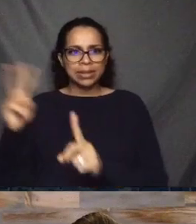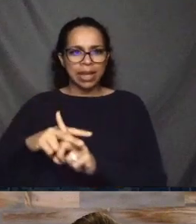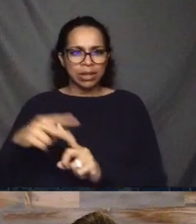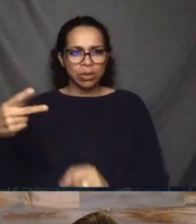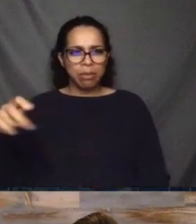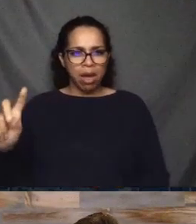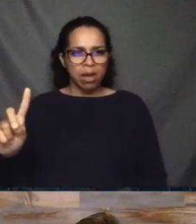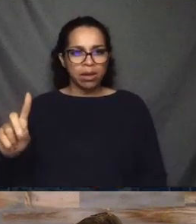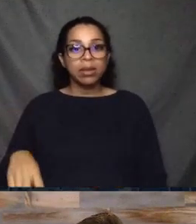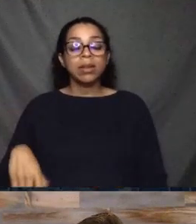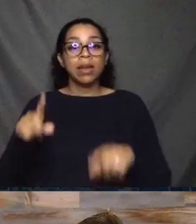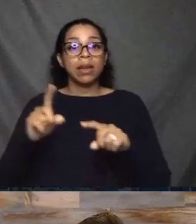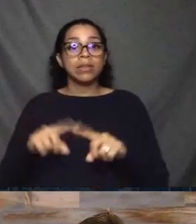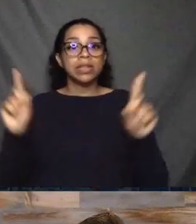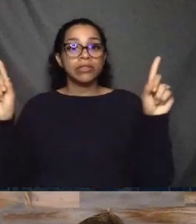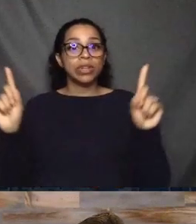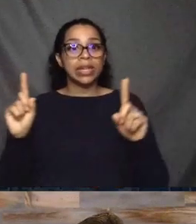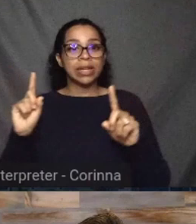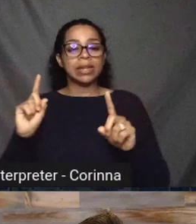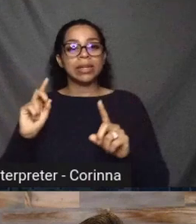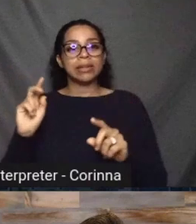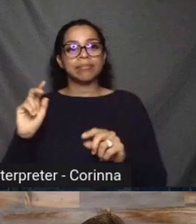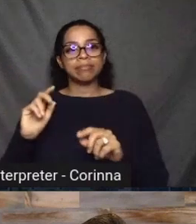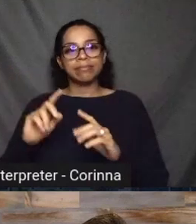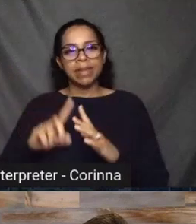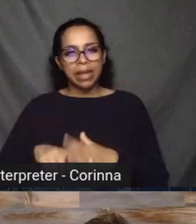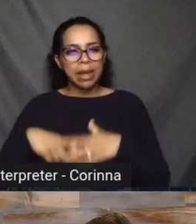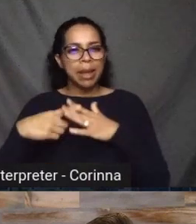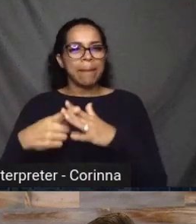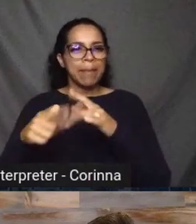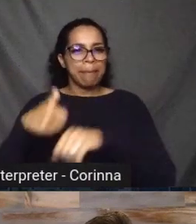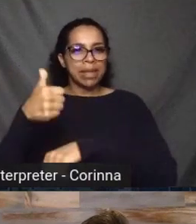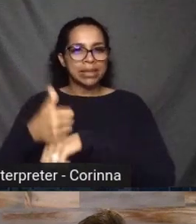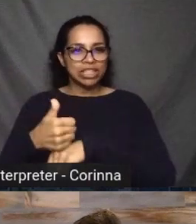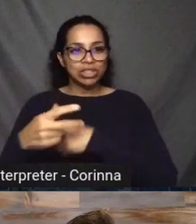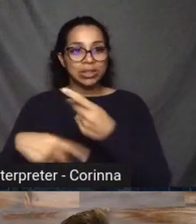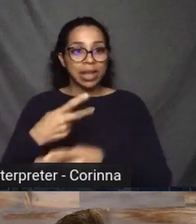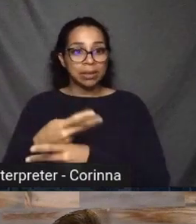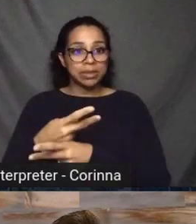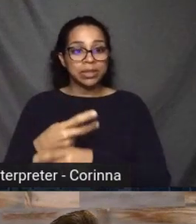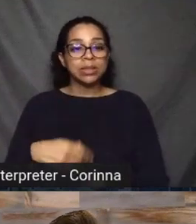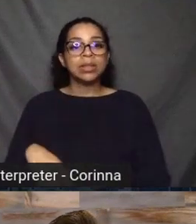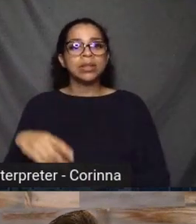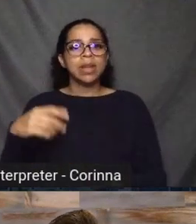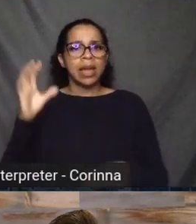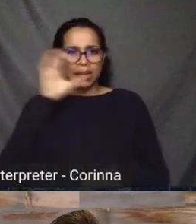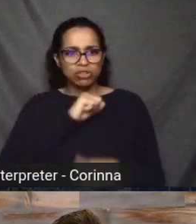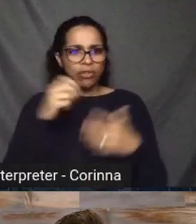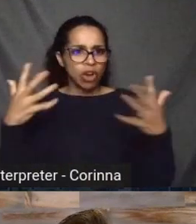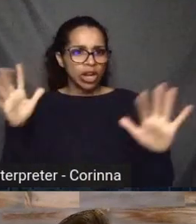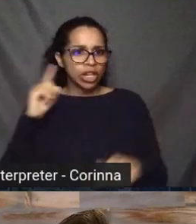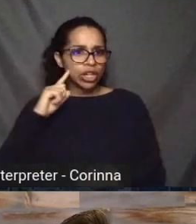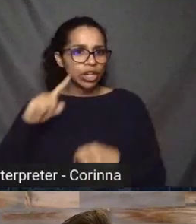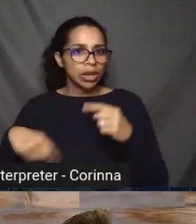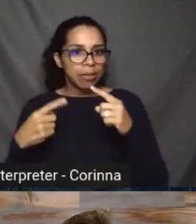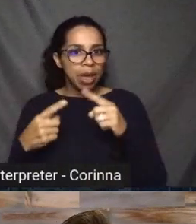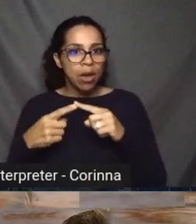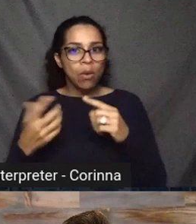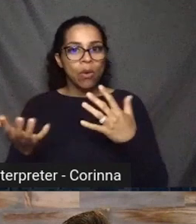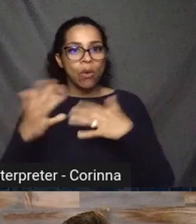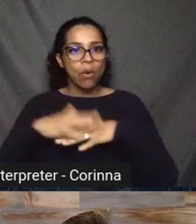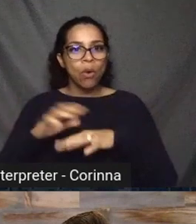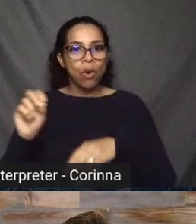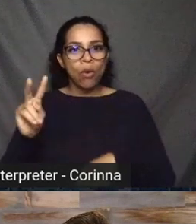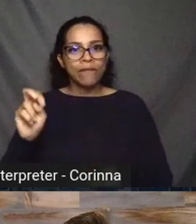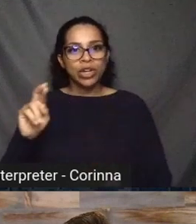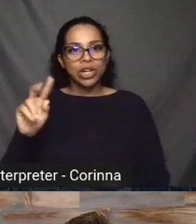are different implementation types when it comes to CNI. I guess we have actually heard about an overlay CNI,